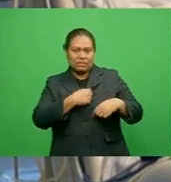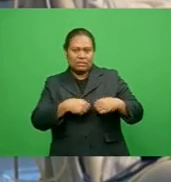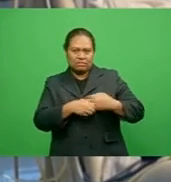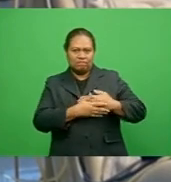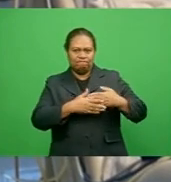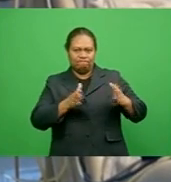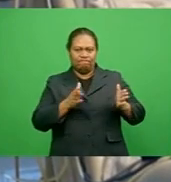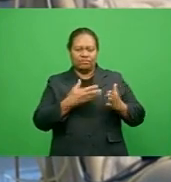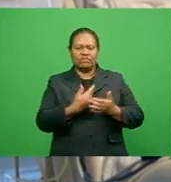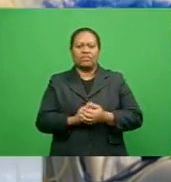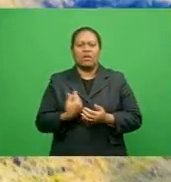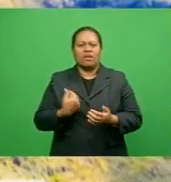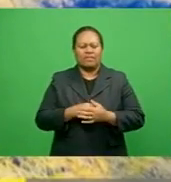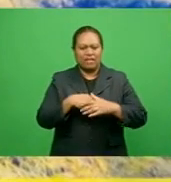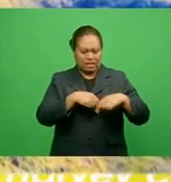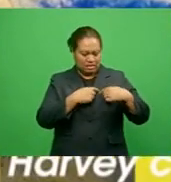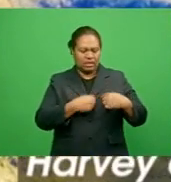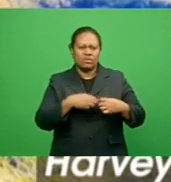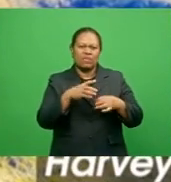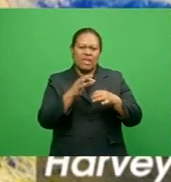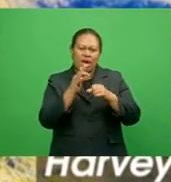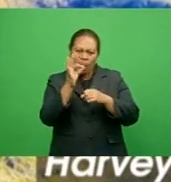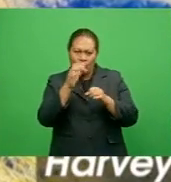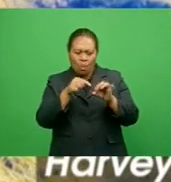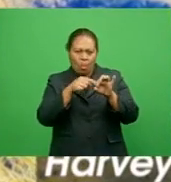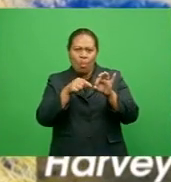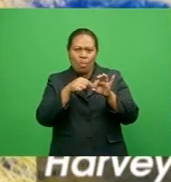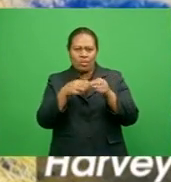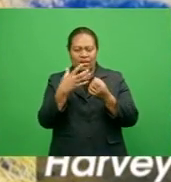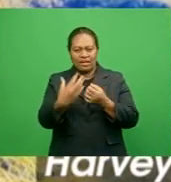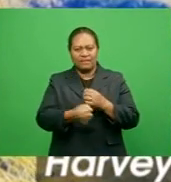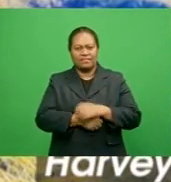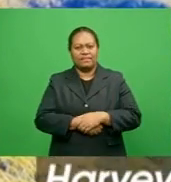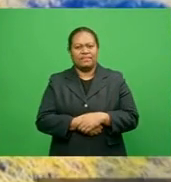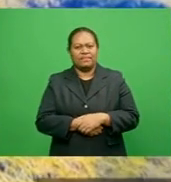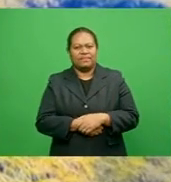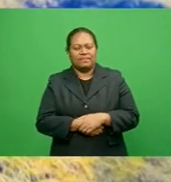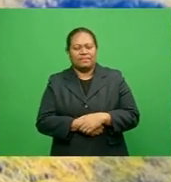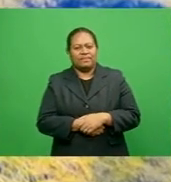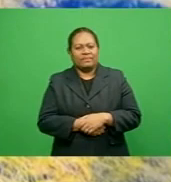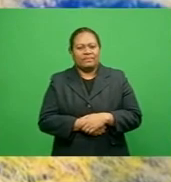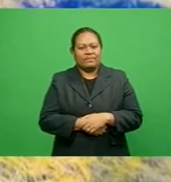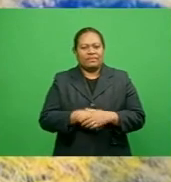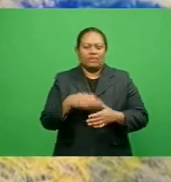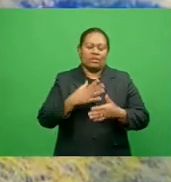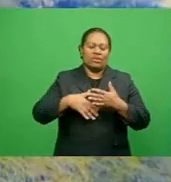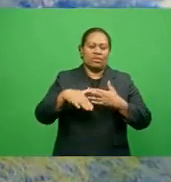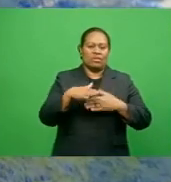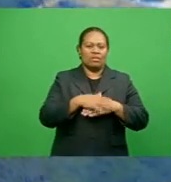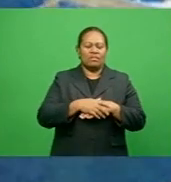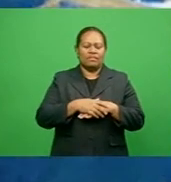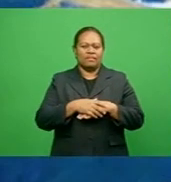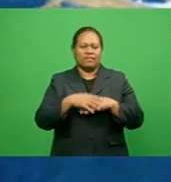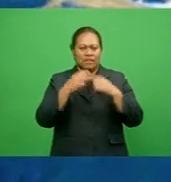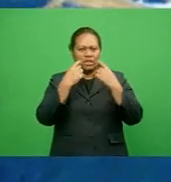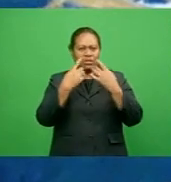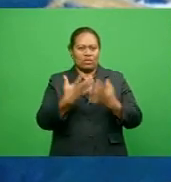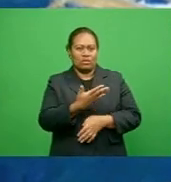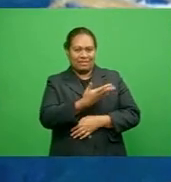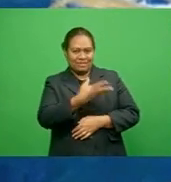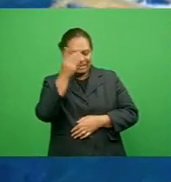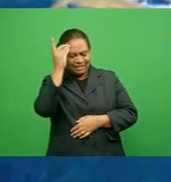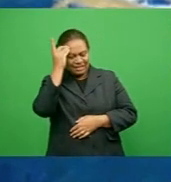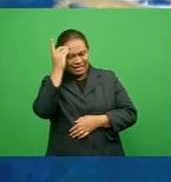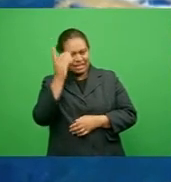his heart to repair the holes, Harvey climbed the third highest mountain in Britain, along with mom Gemma, dad Gary, and their